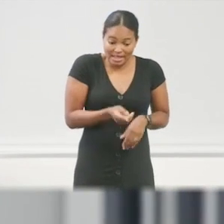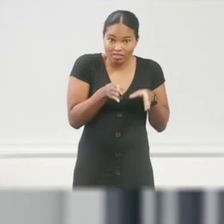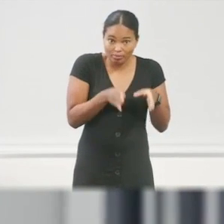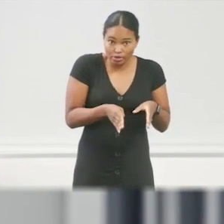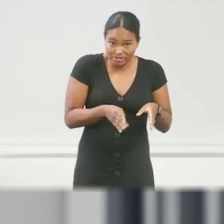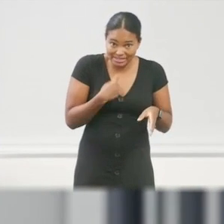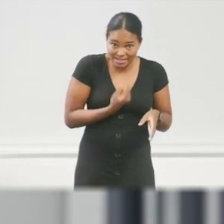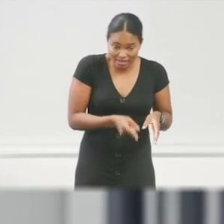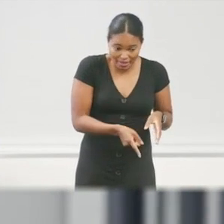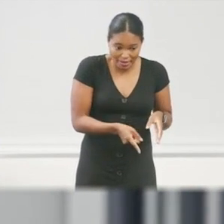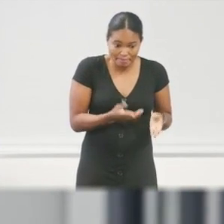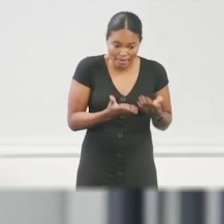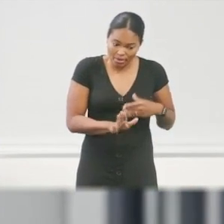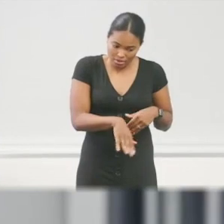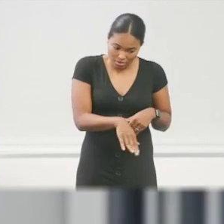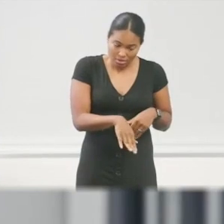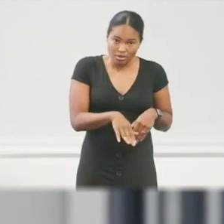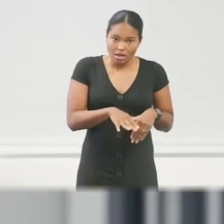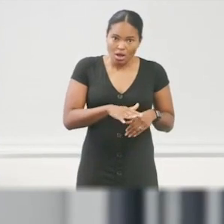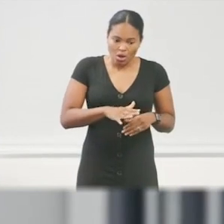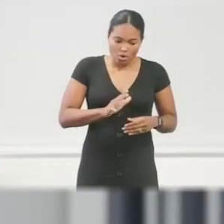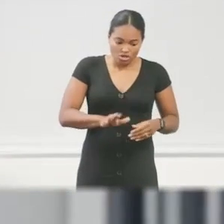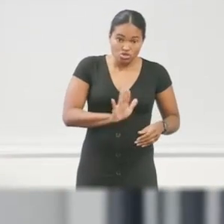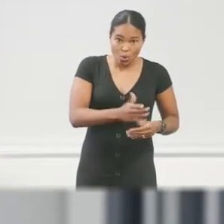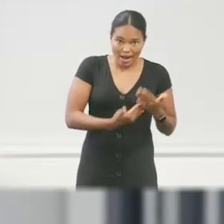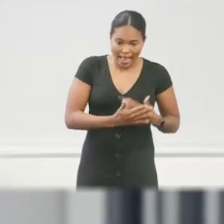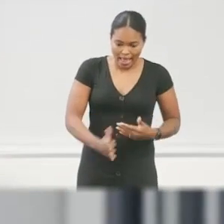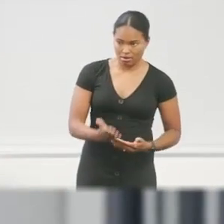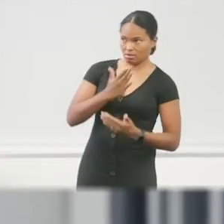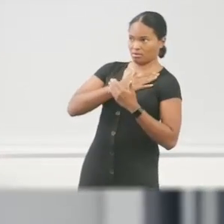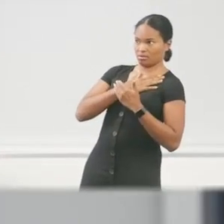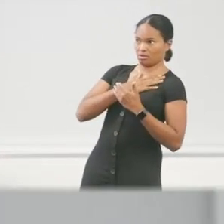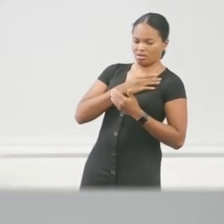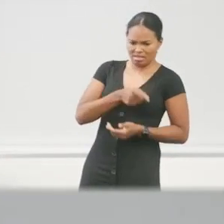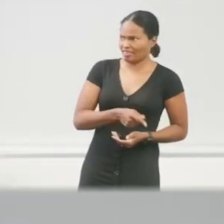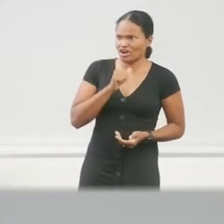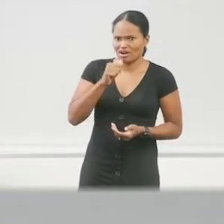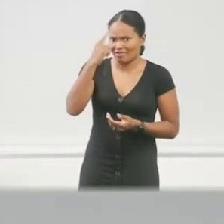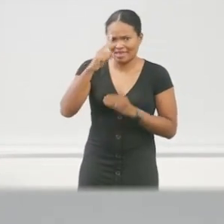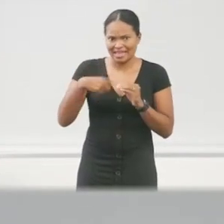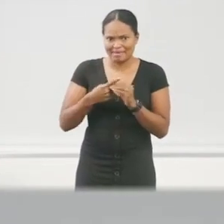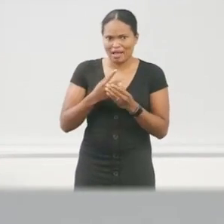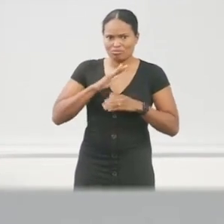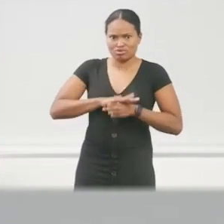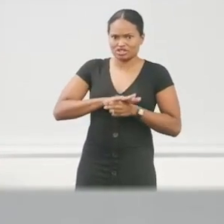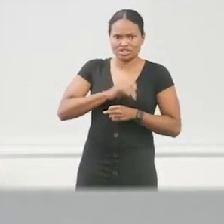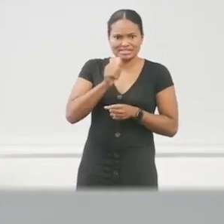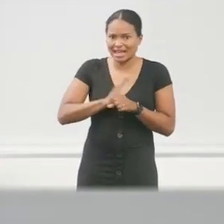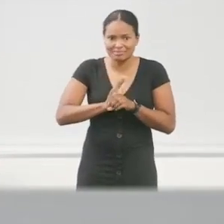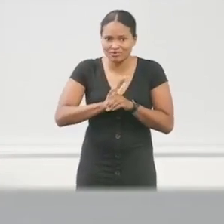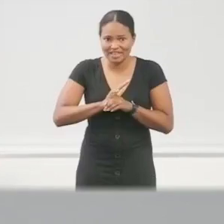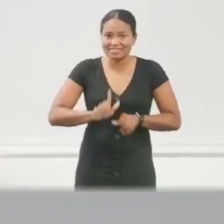the ground, maybe, hey, hold pressure on that. They're not thinking about holding pressure on it. This is not a movie. This is life and